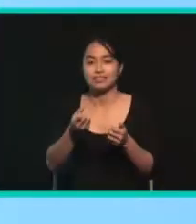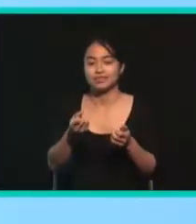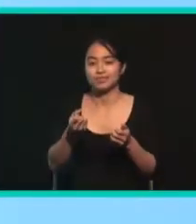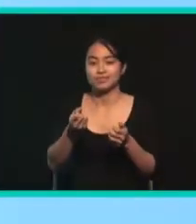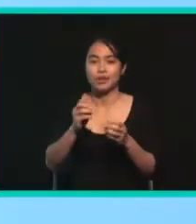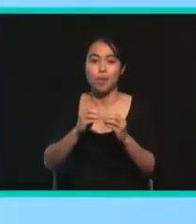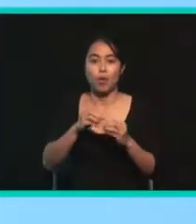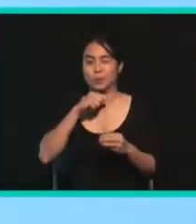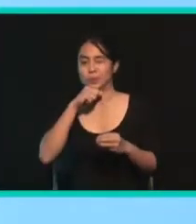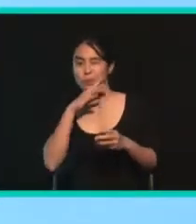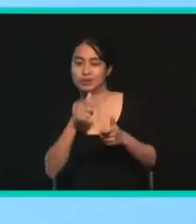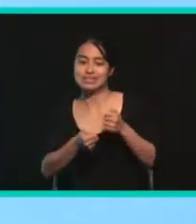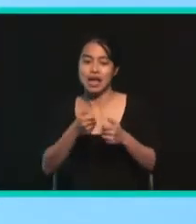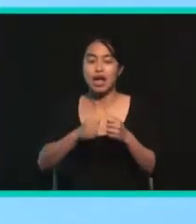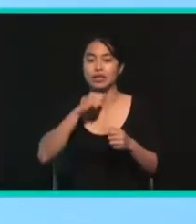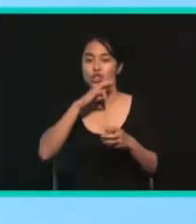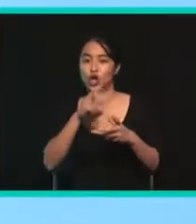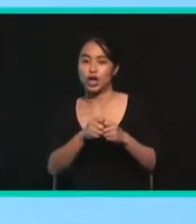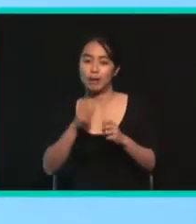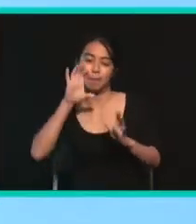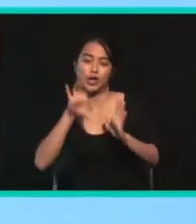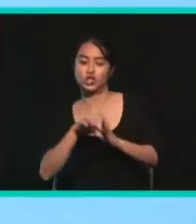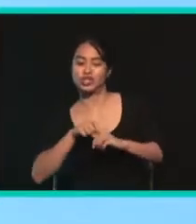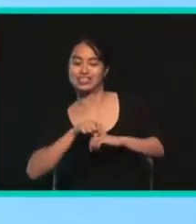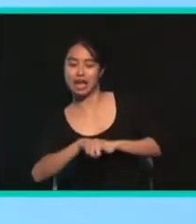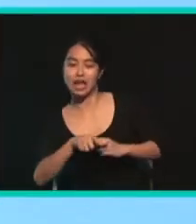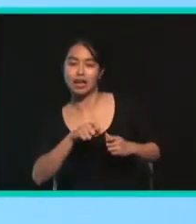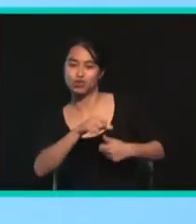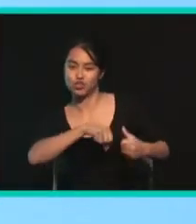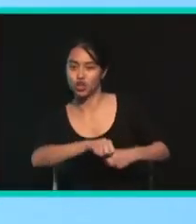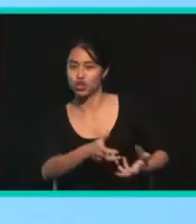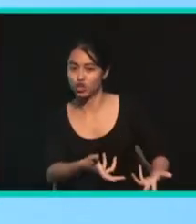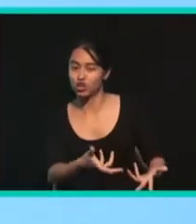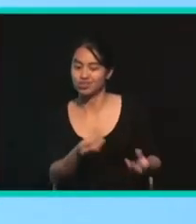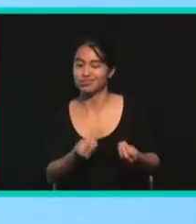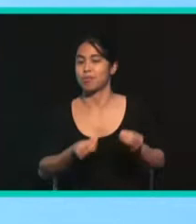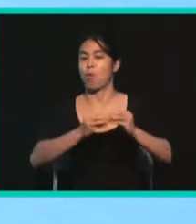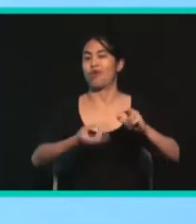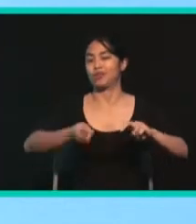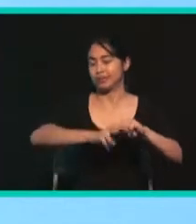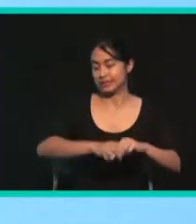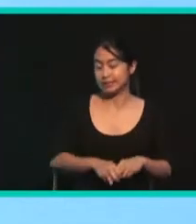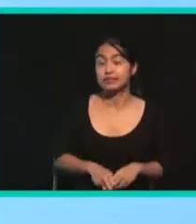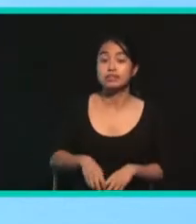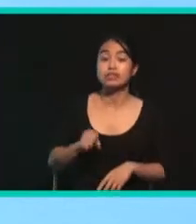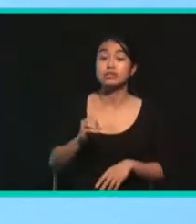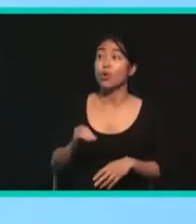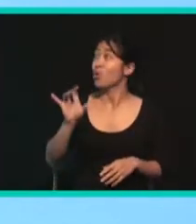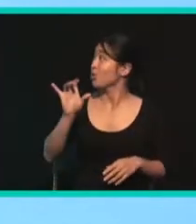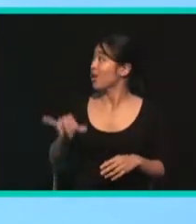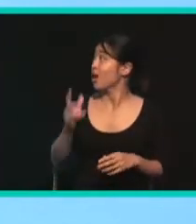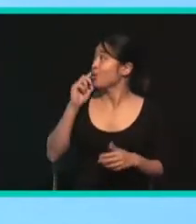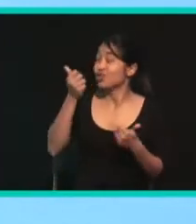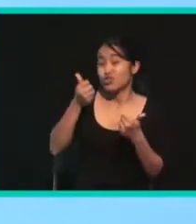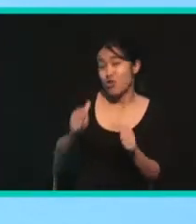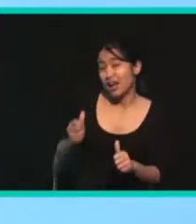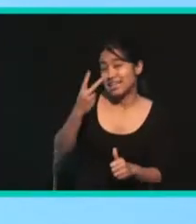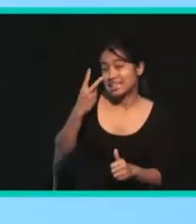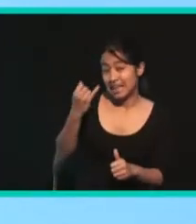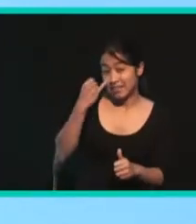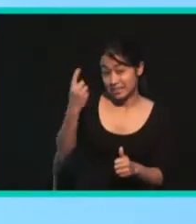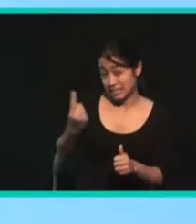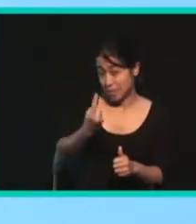things. Now, when thinking about prevention and faith, these are actually measures that are kind of looking at whether or not someone has